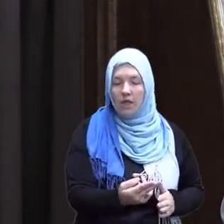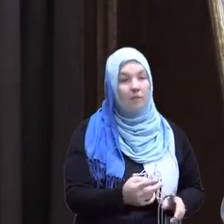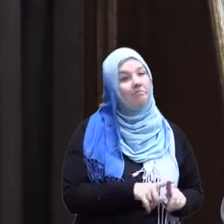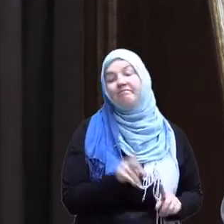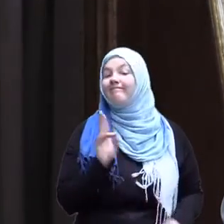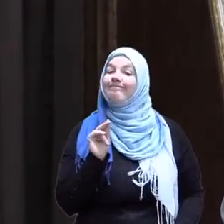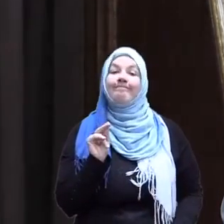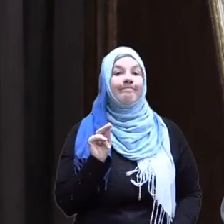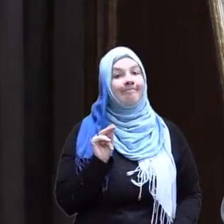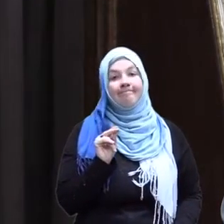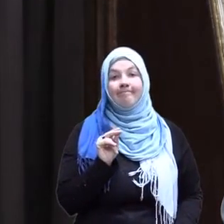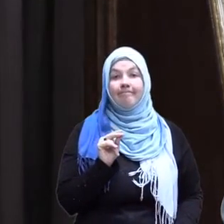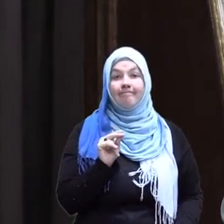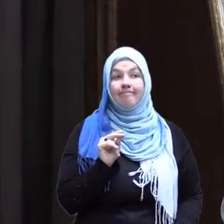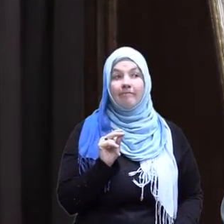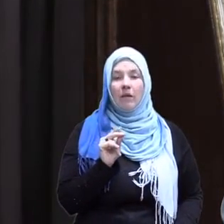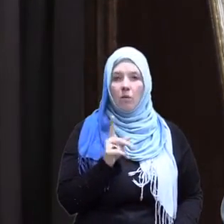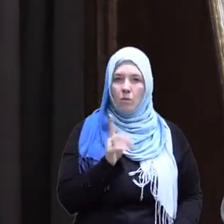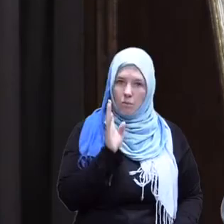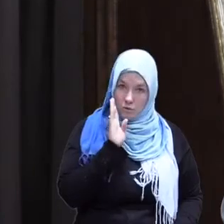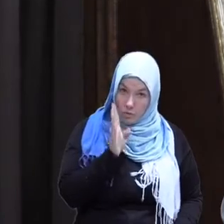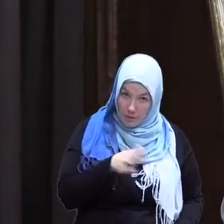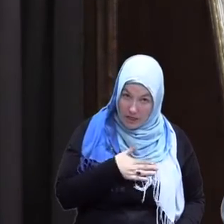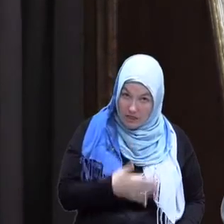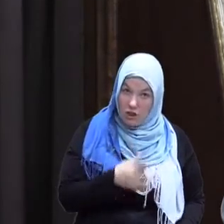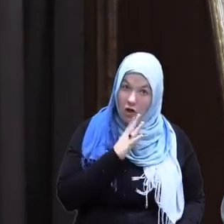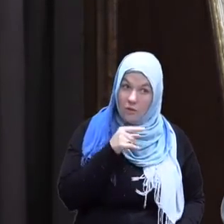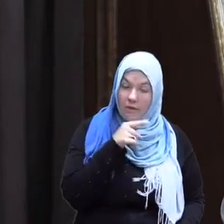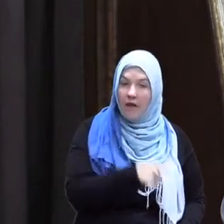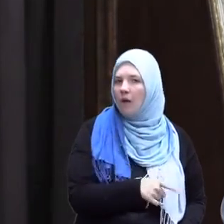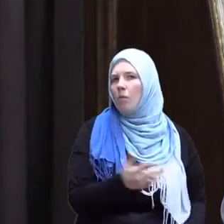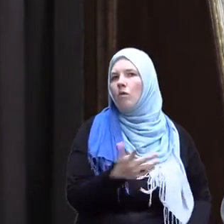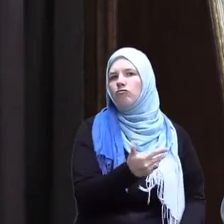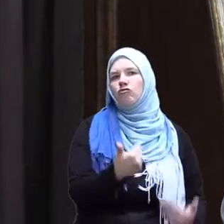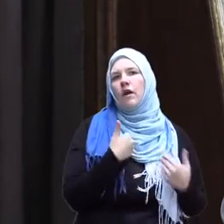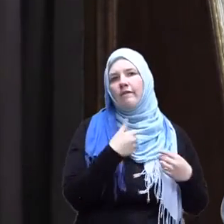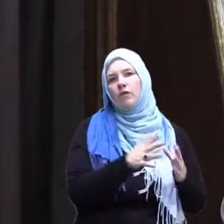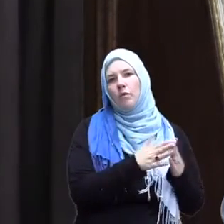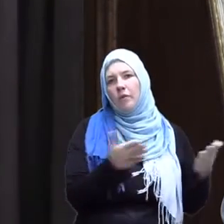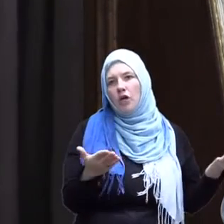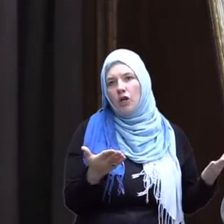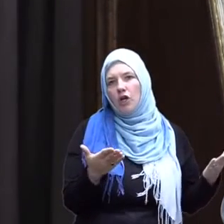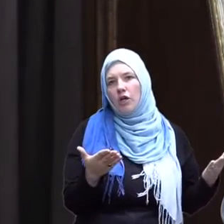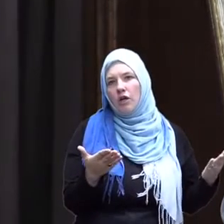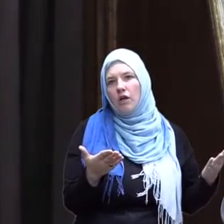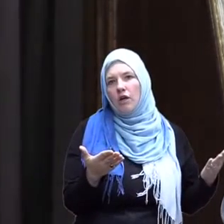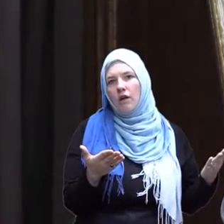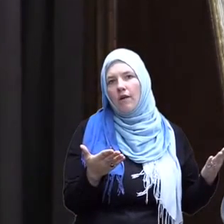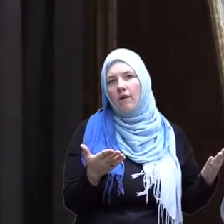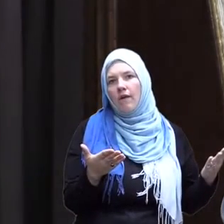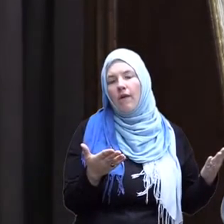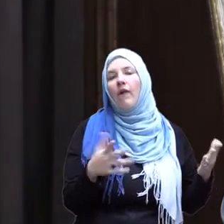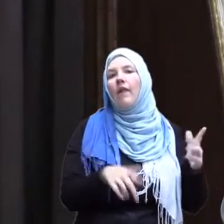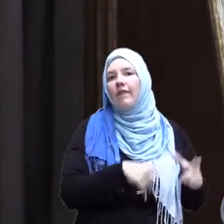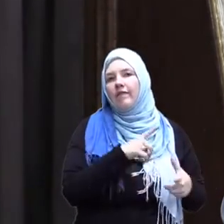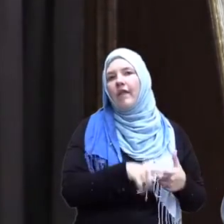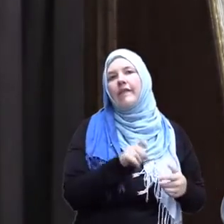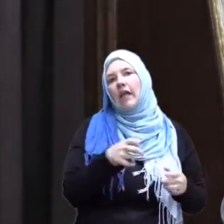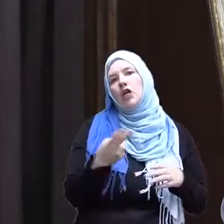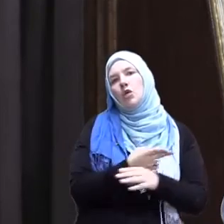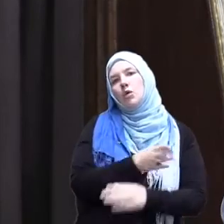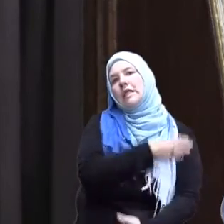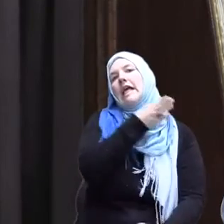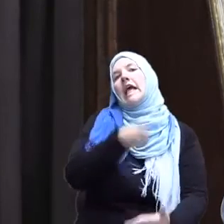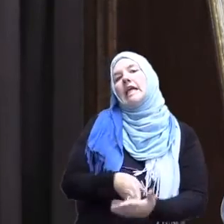no, would you talk to them and tell them what you have in your book so that they use it against you